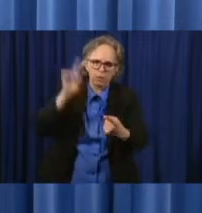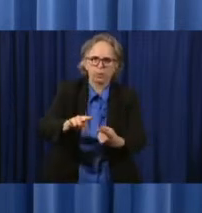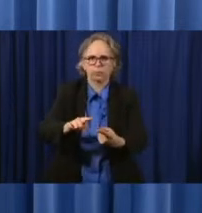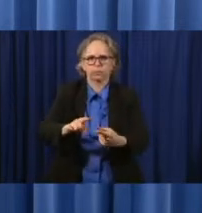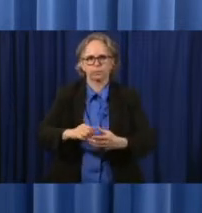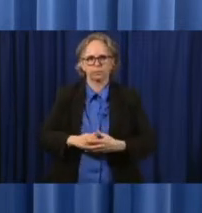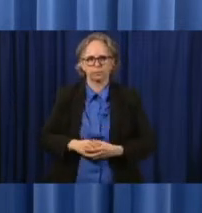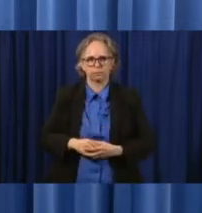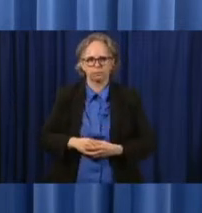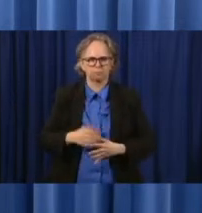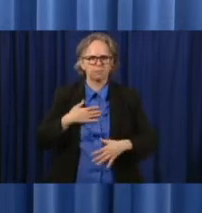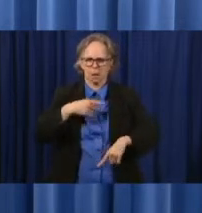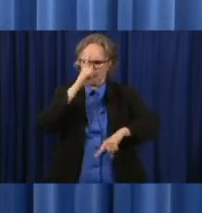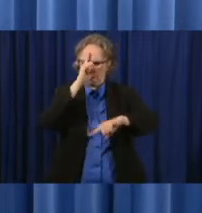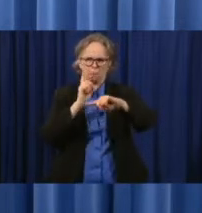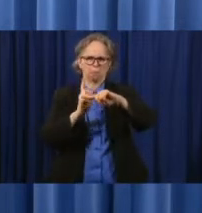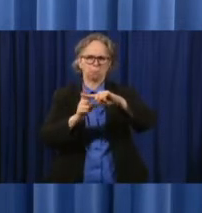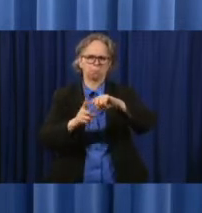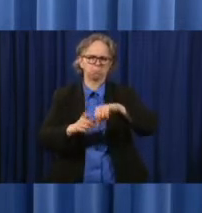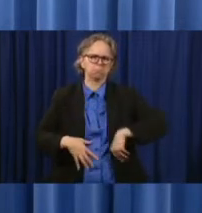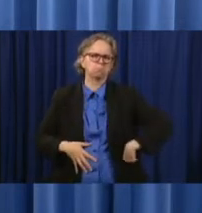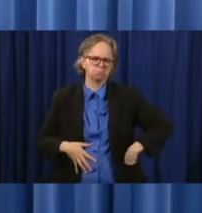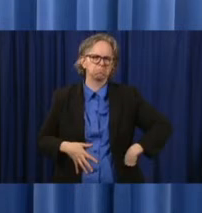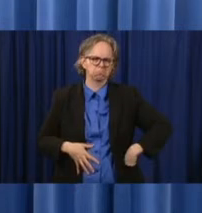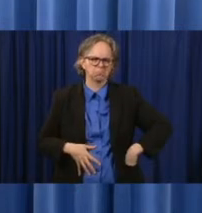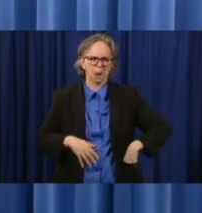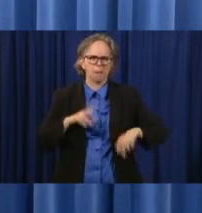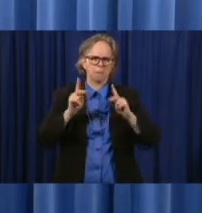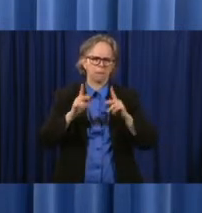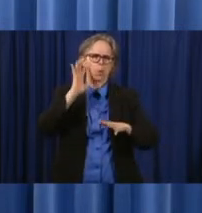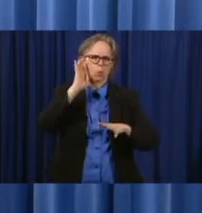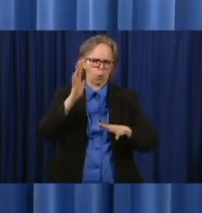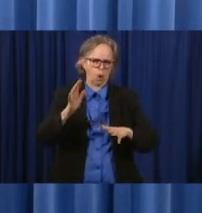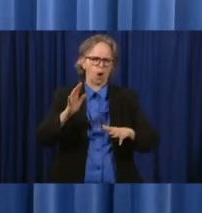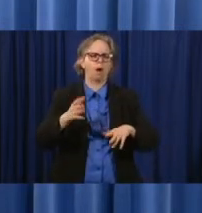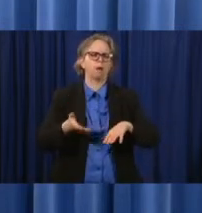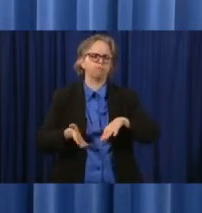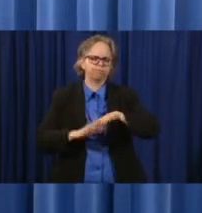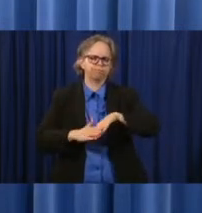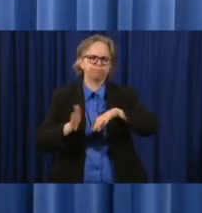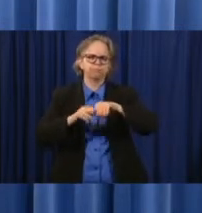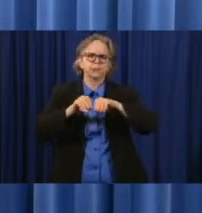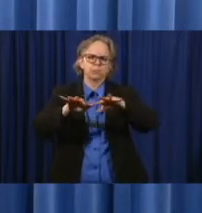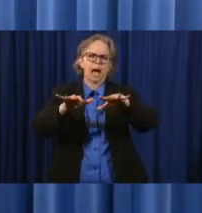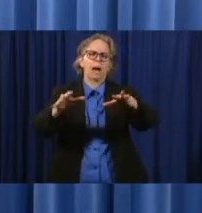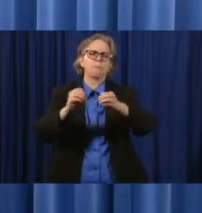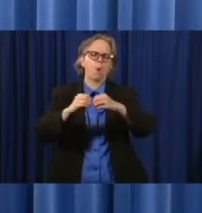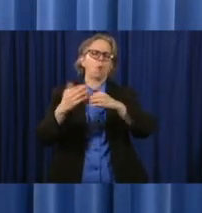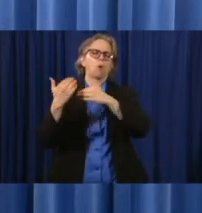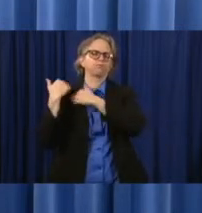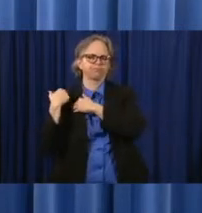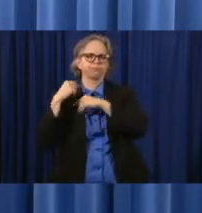optimistic. Look, people are going to continue to do this at a higher rate every week.